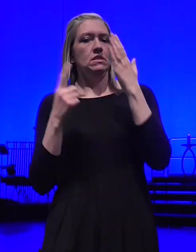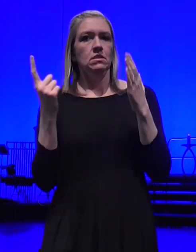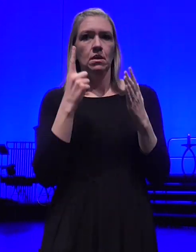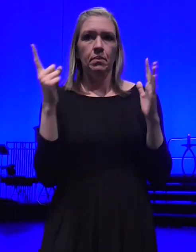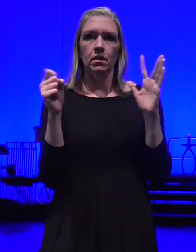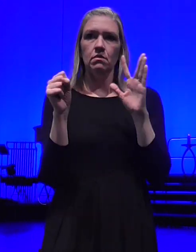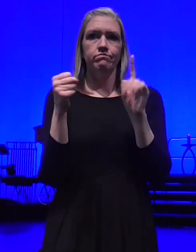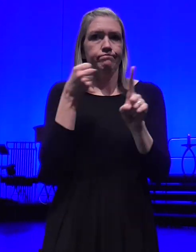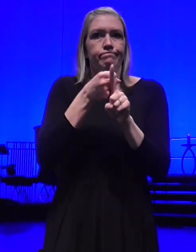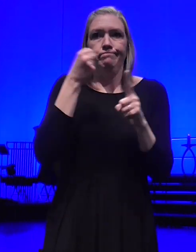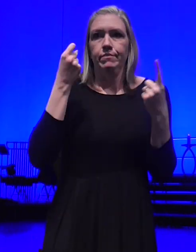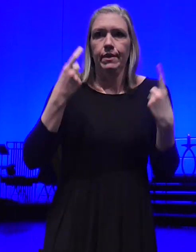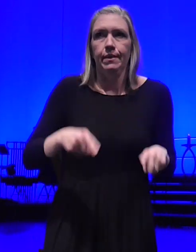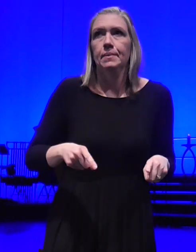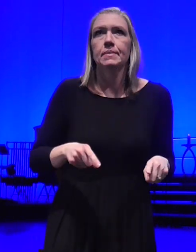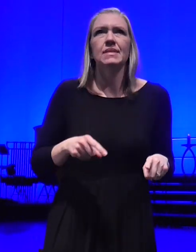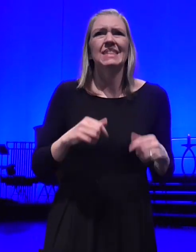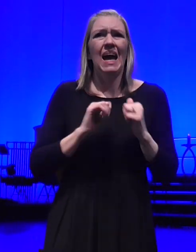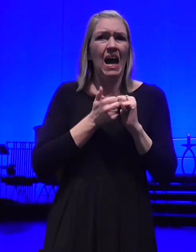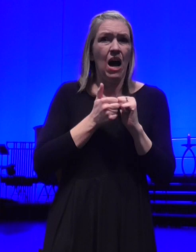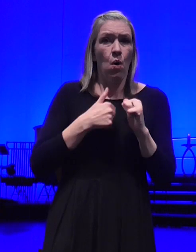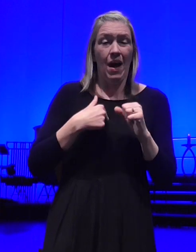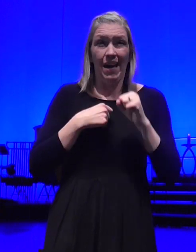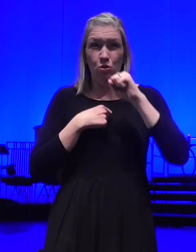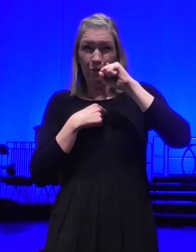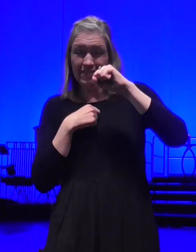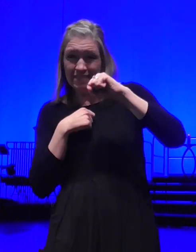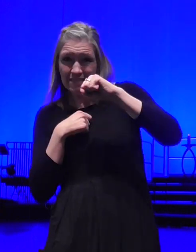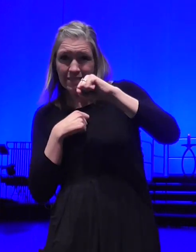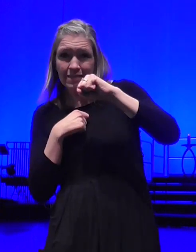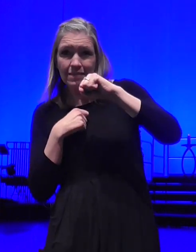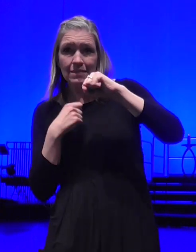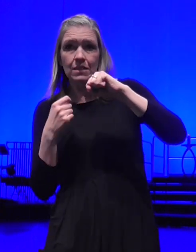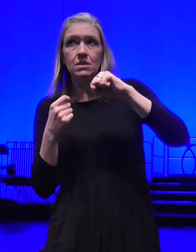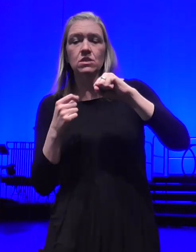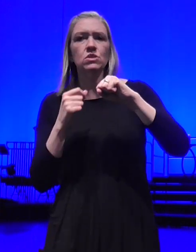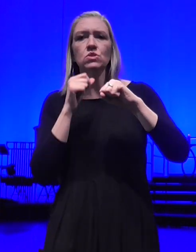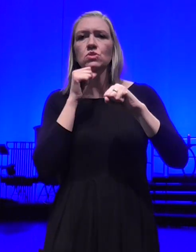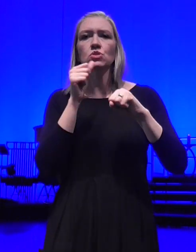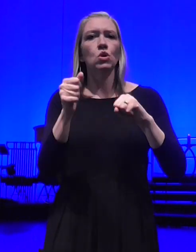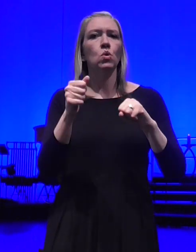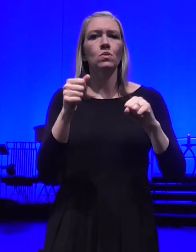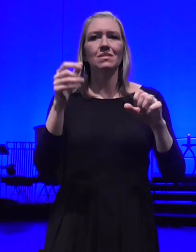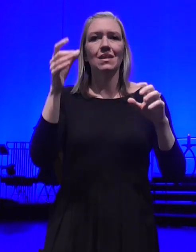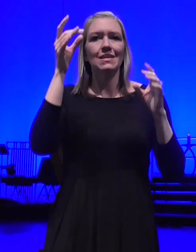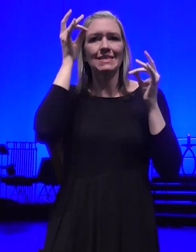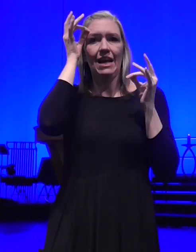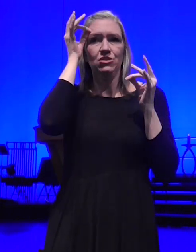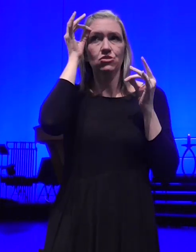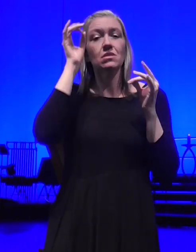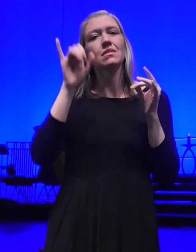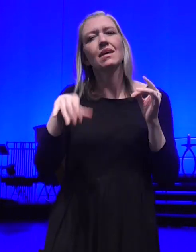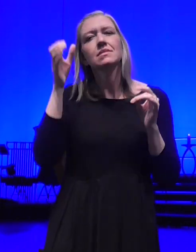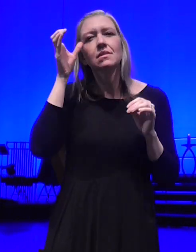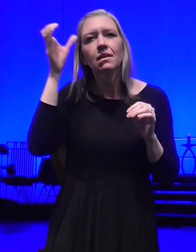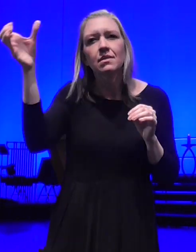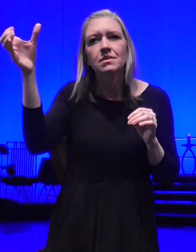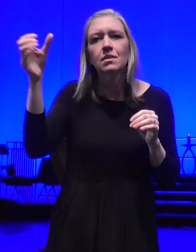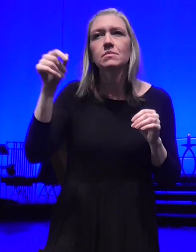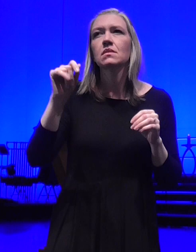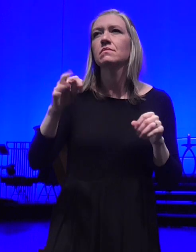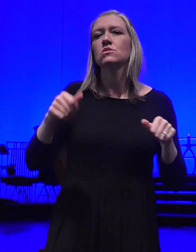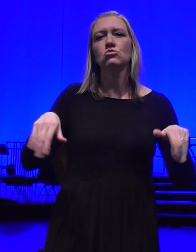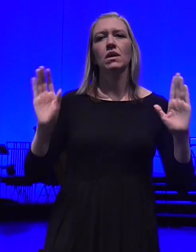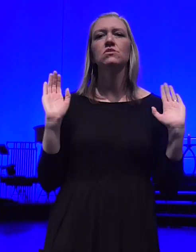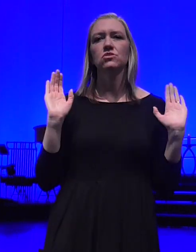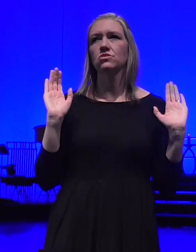like, how am I going to resist this? Don't attach to it. Of course, that's the whole concept of